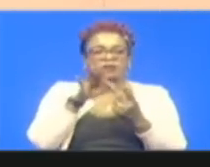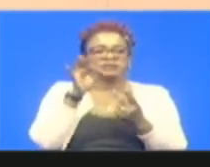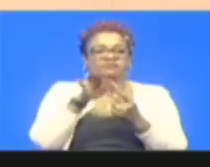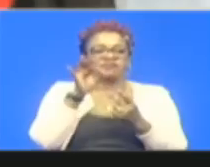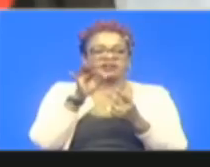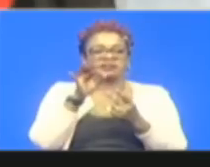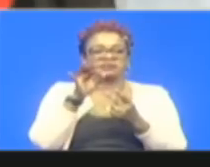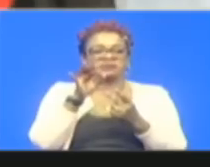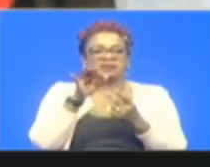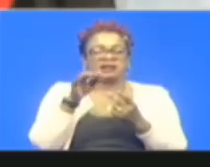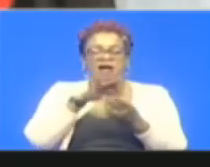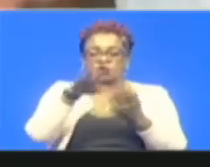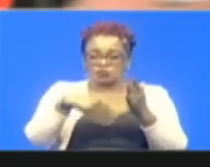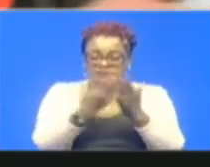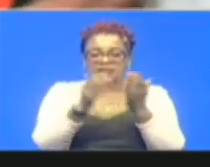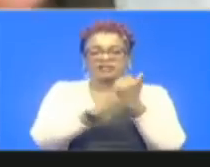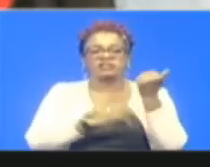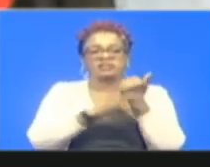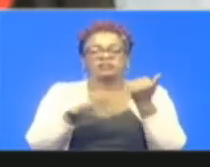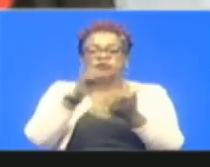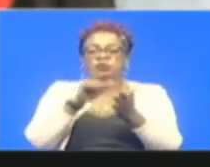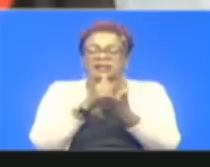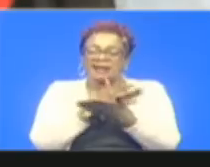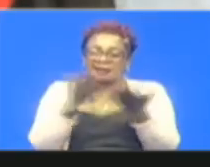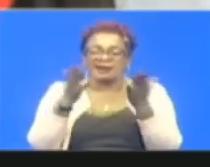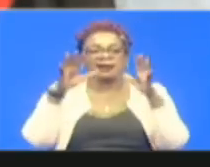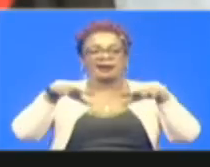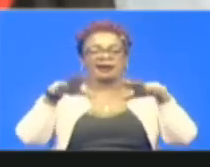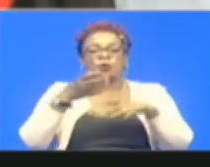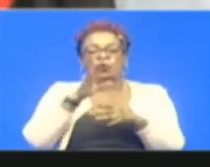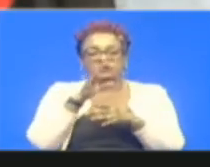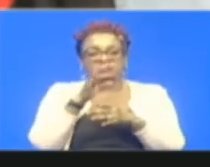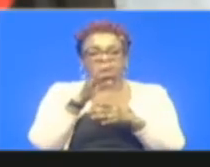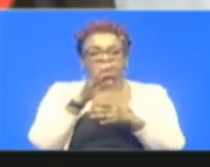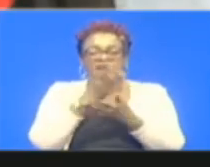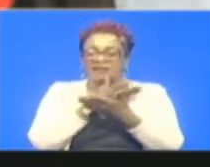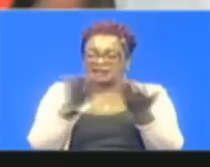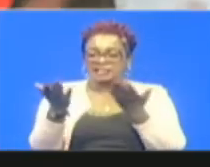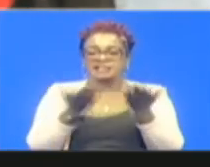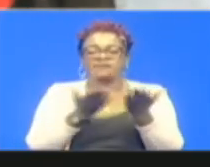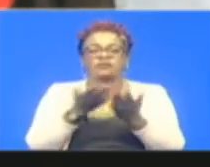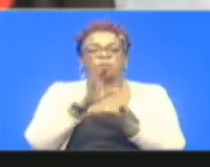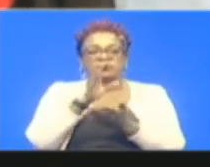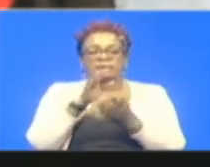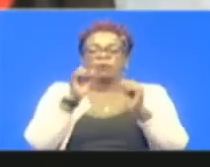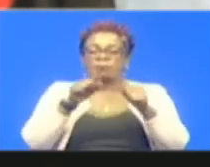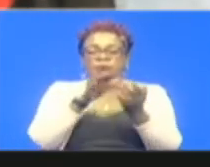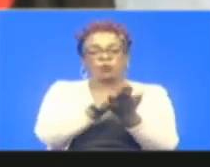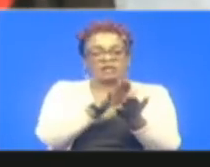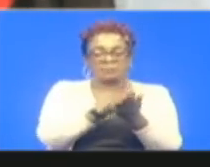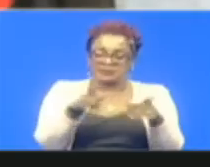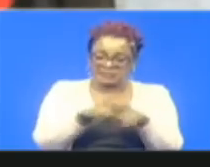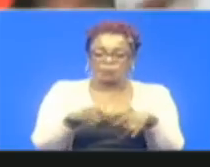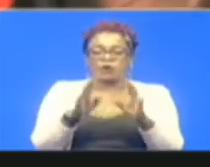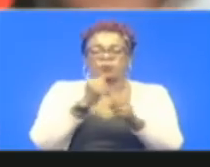out across the country, so that any rain water, any runoff, any surface water, we are able to store the way we have done